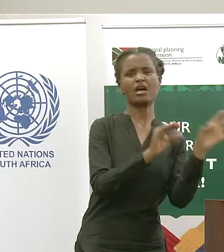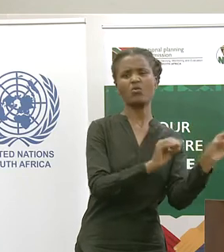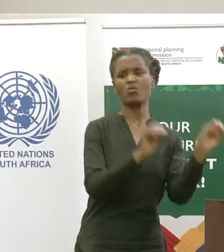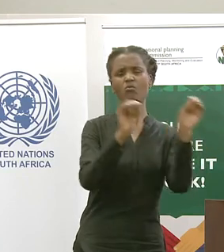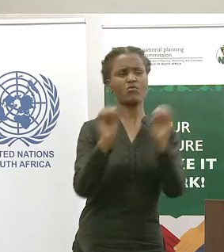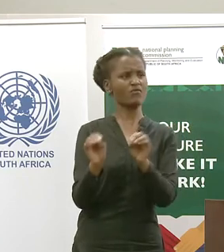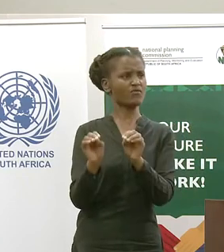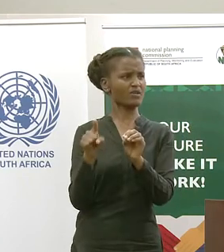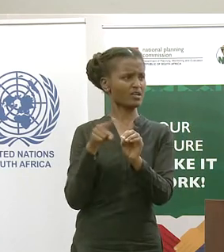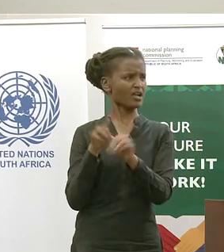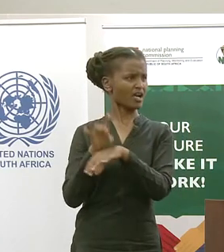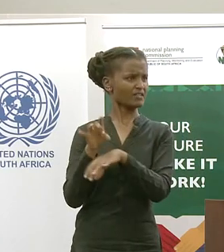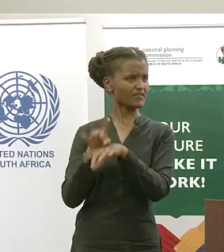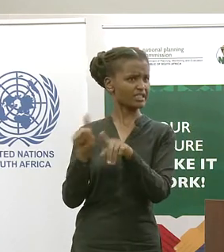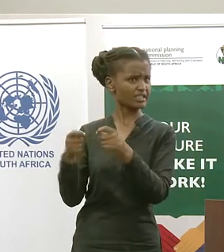And now,